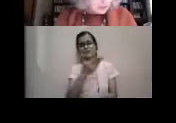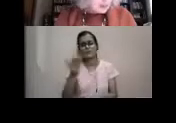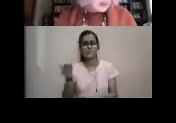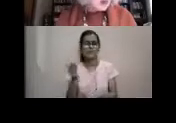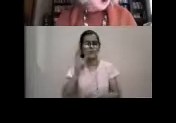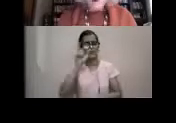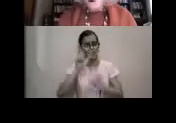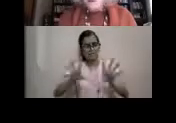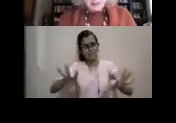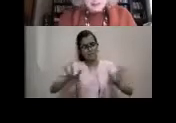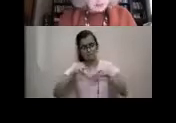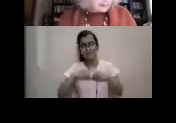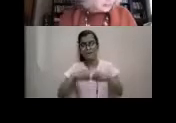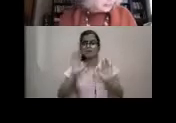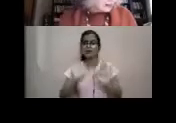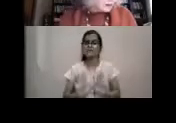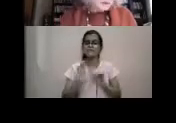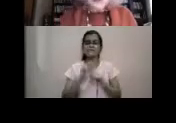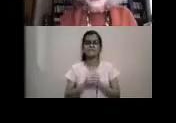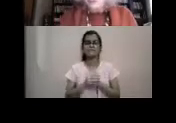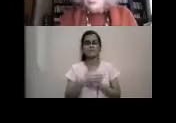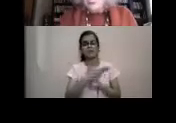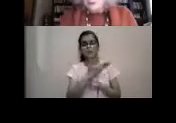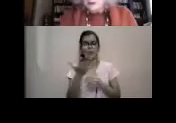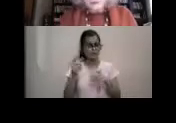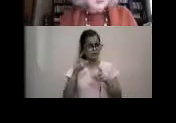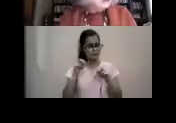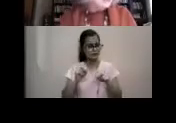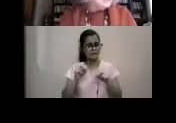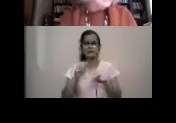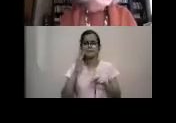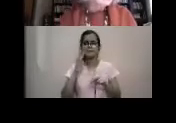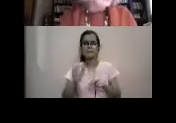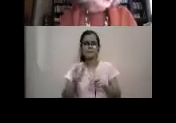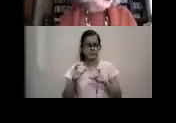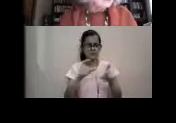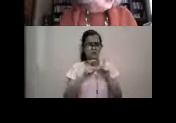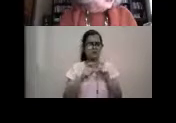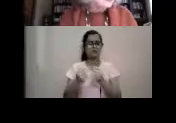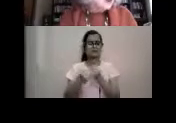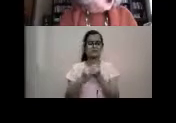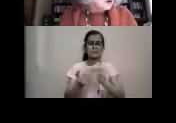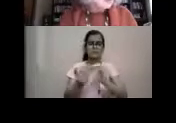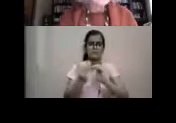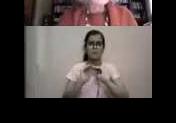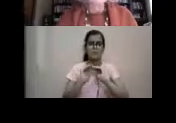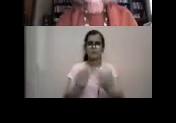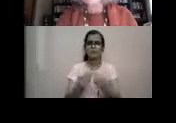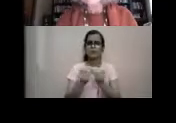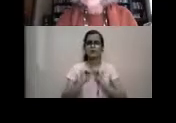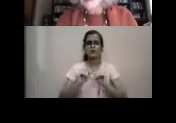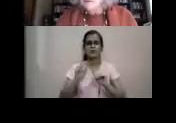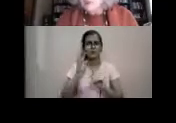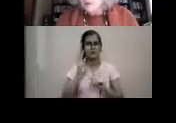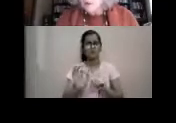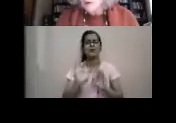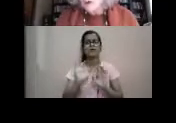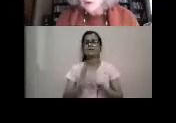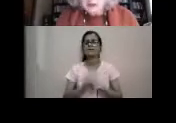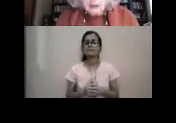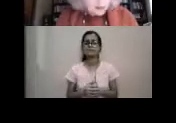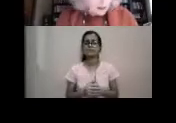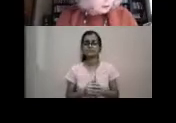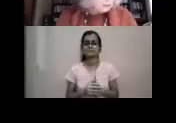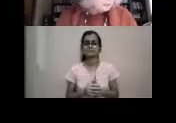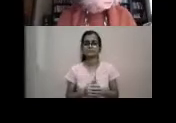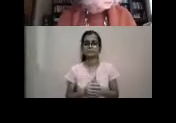precarious. All of us need care at some point, and all need to know that we can be cared for when we